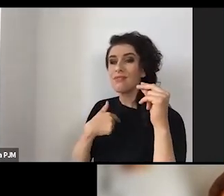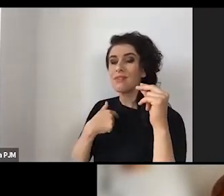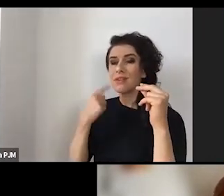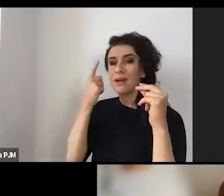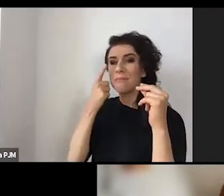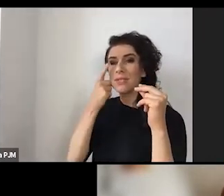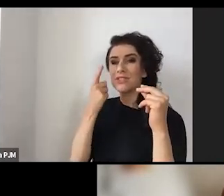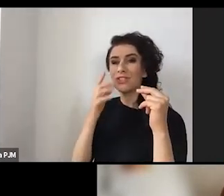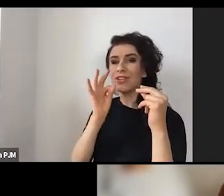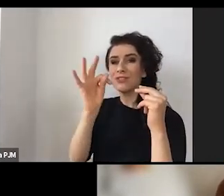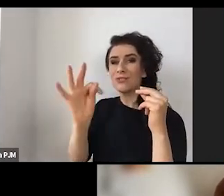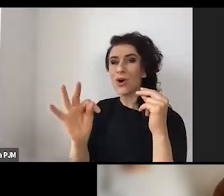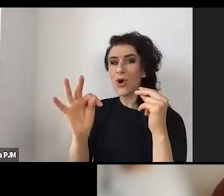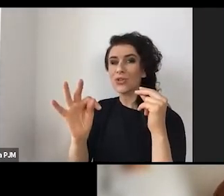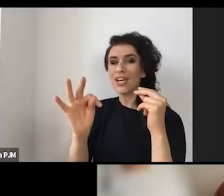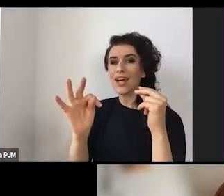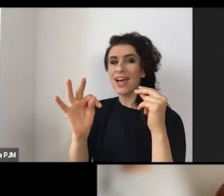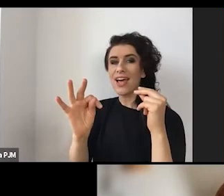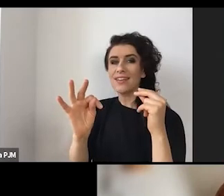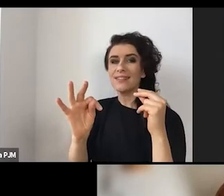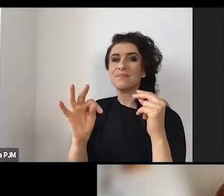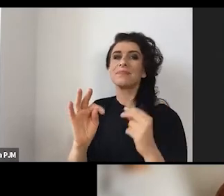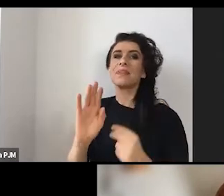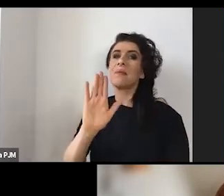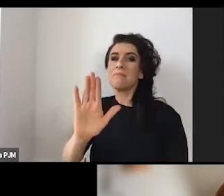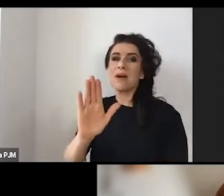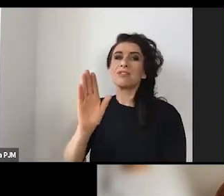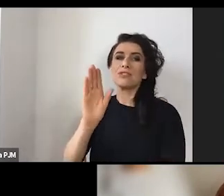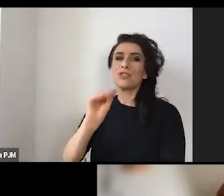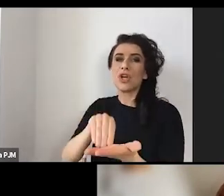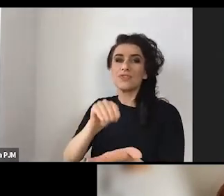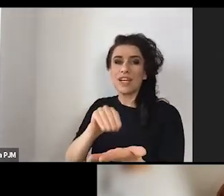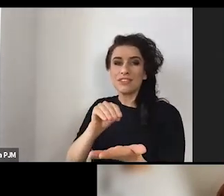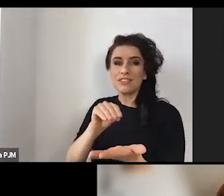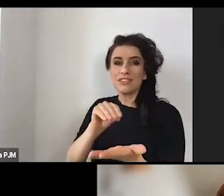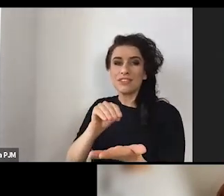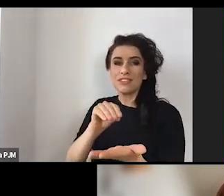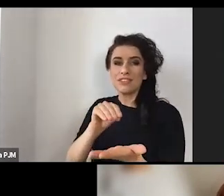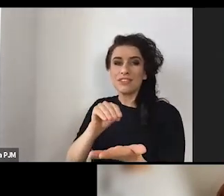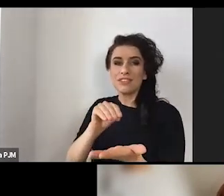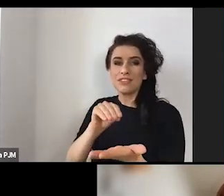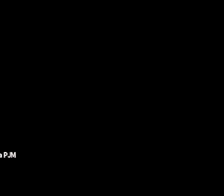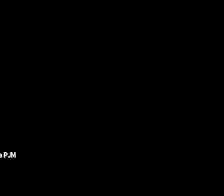different issues and problems. I see being so one